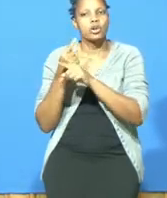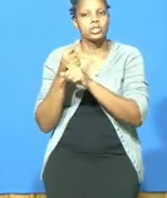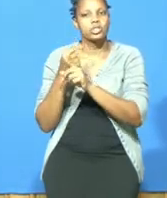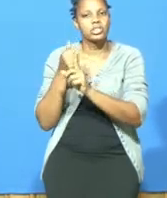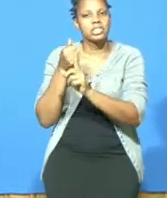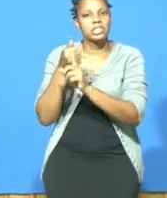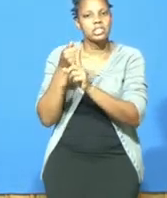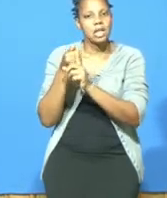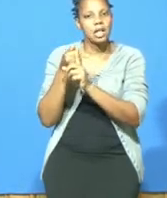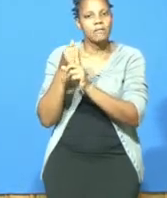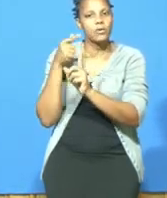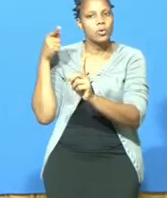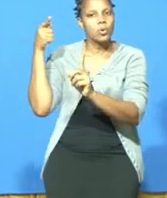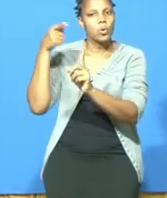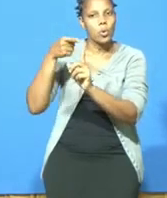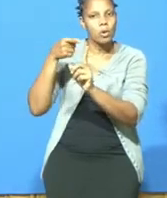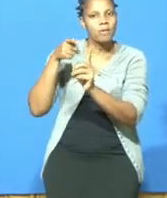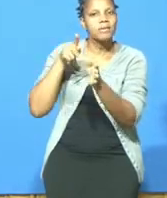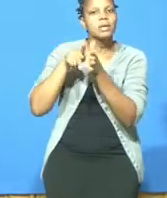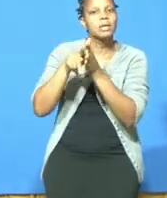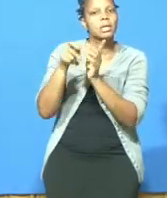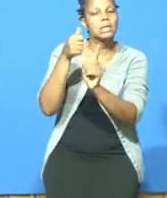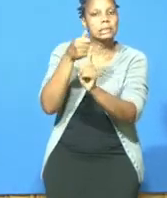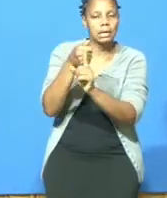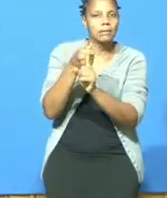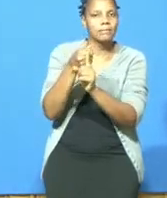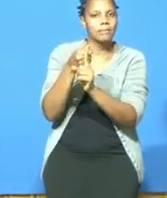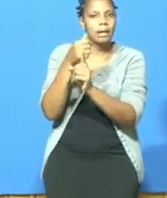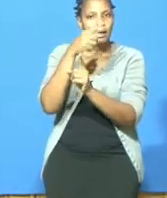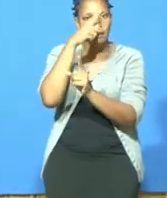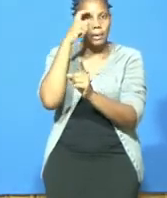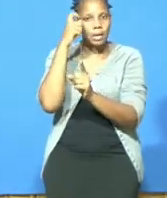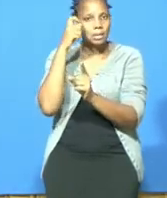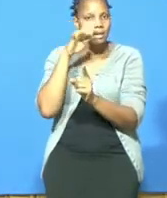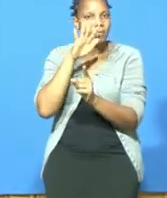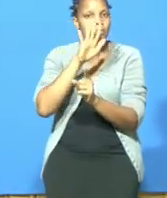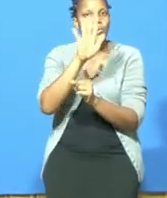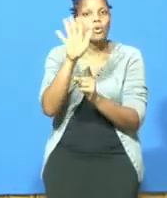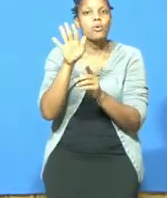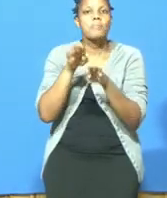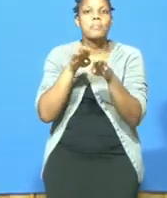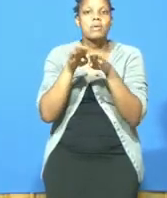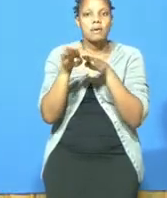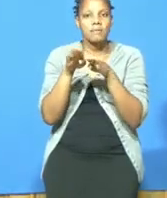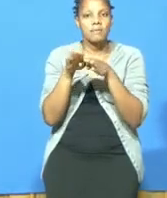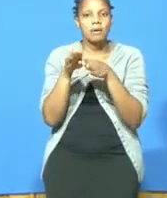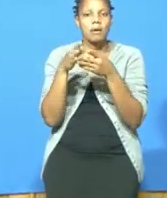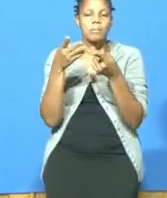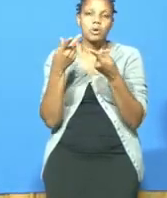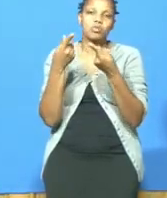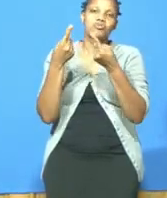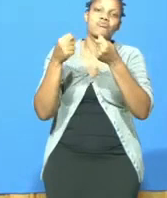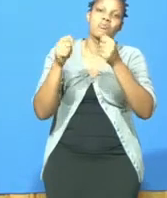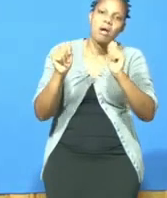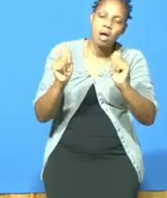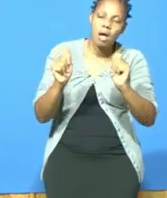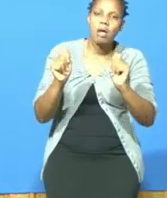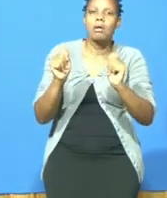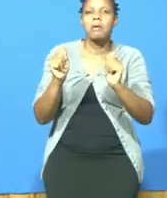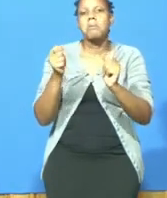intent to die as a result of the behavior. An attempt may or may